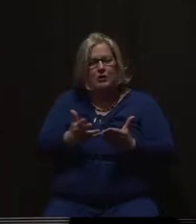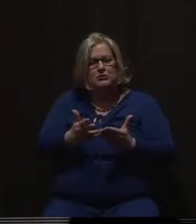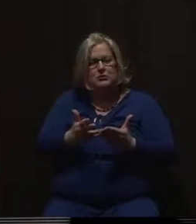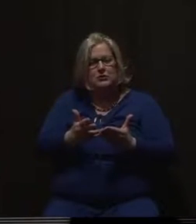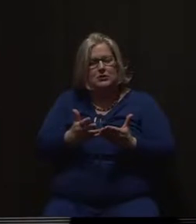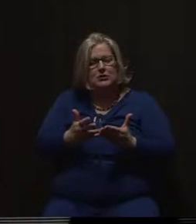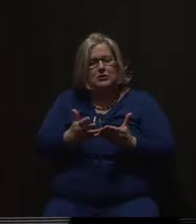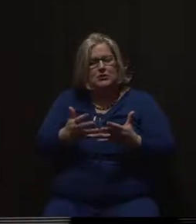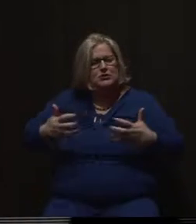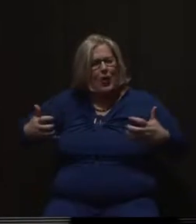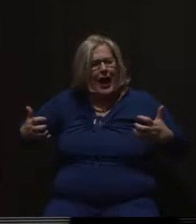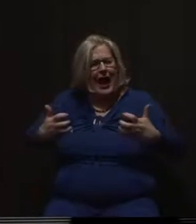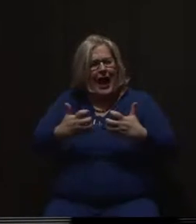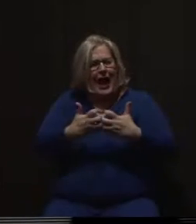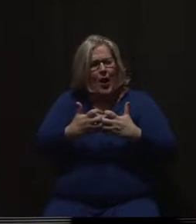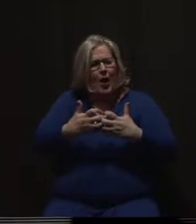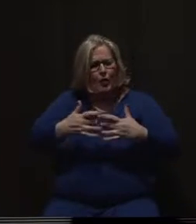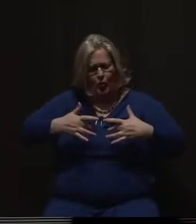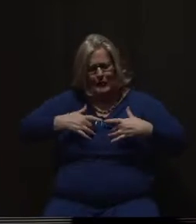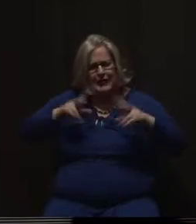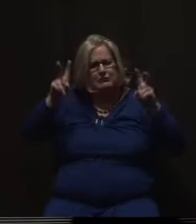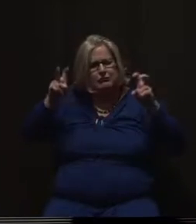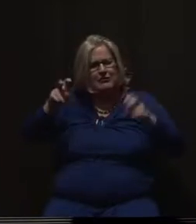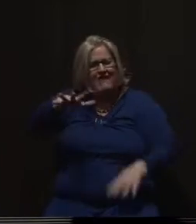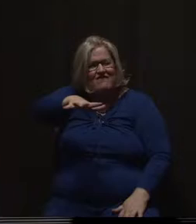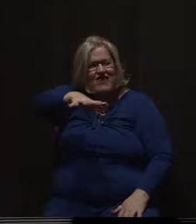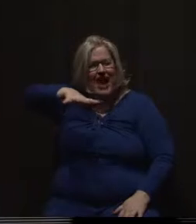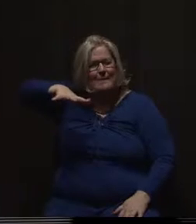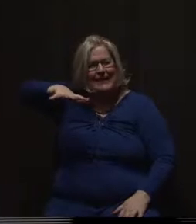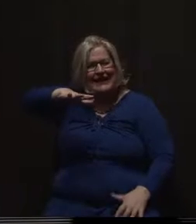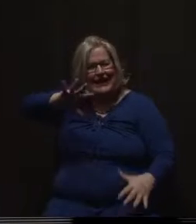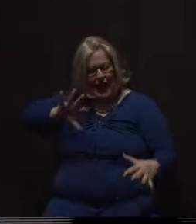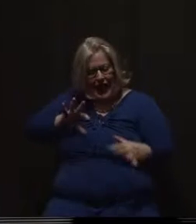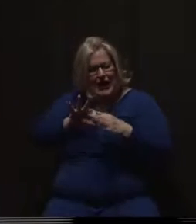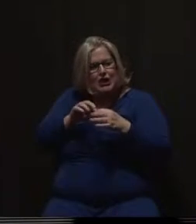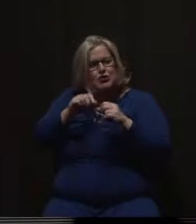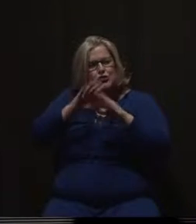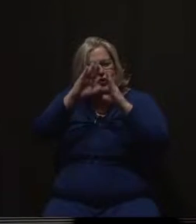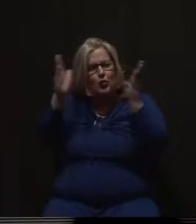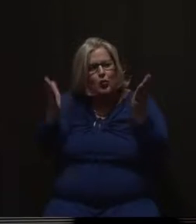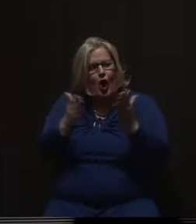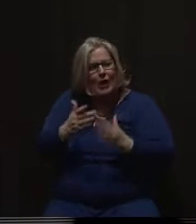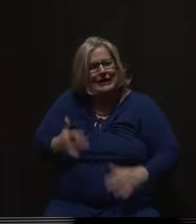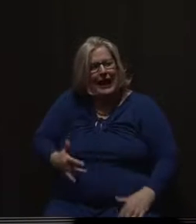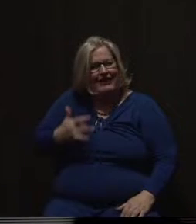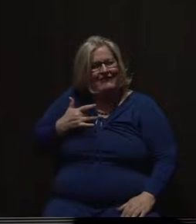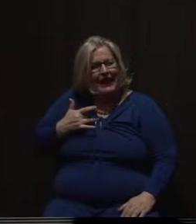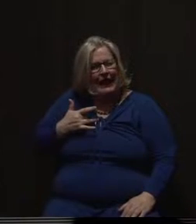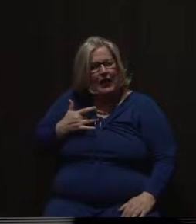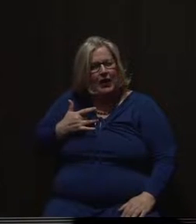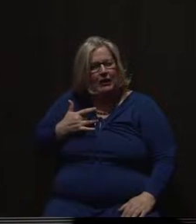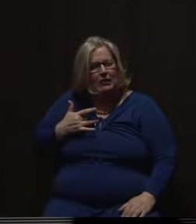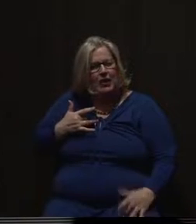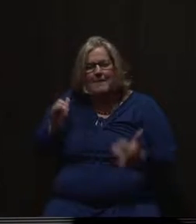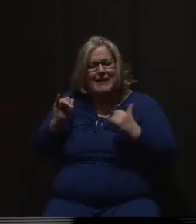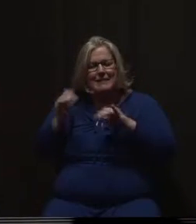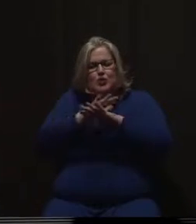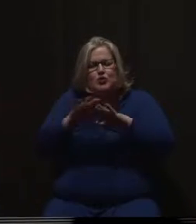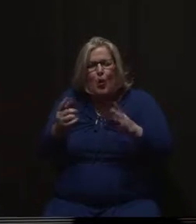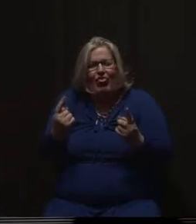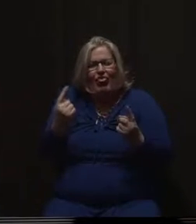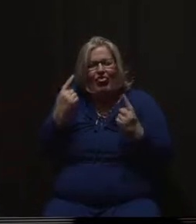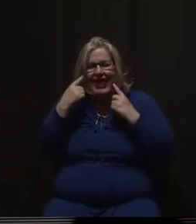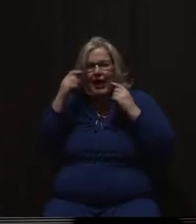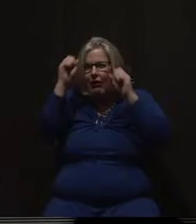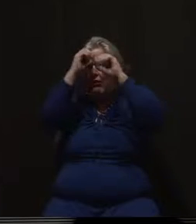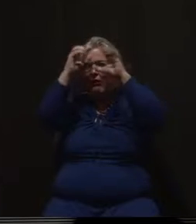the living world around us? And because we usually don't look at that, so we have got no real concept